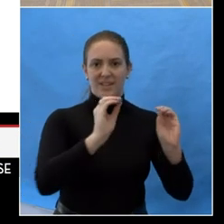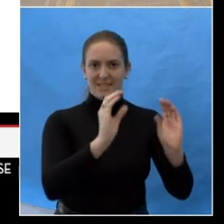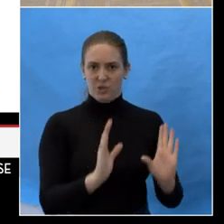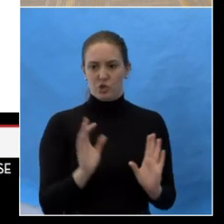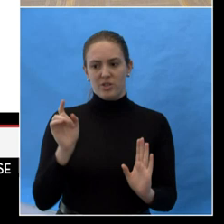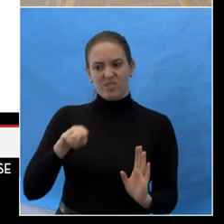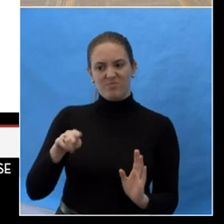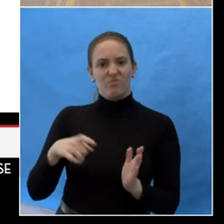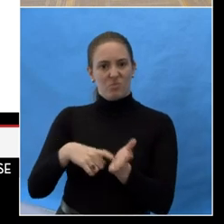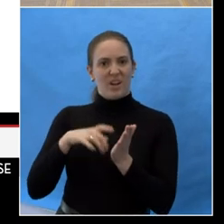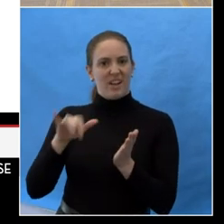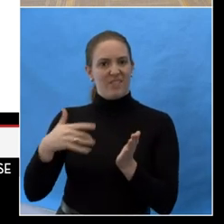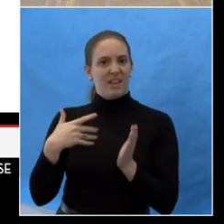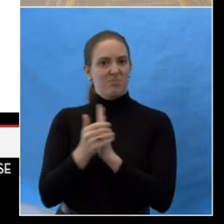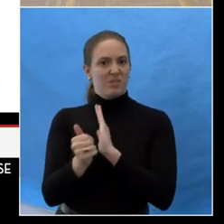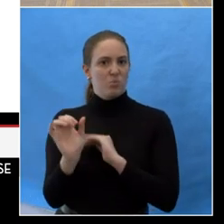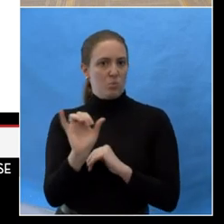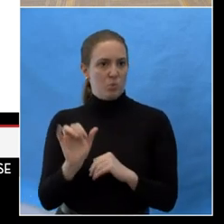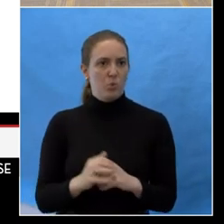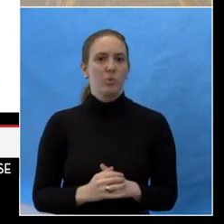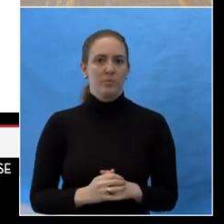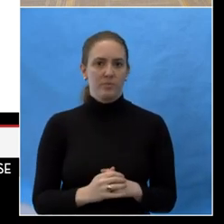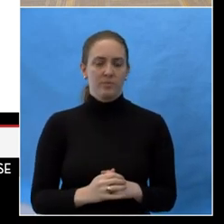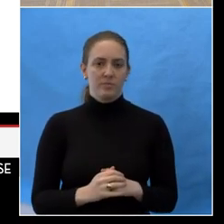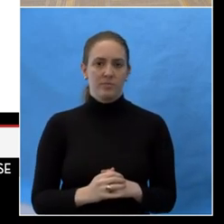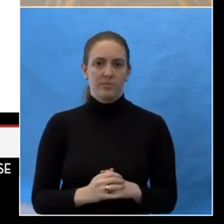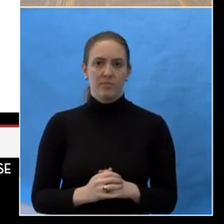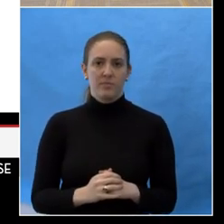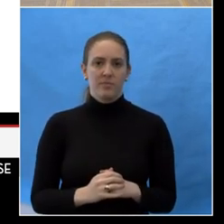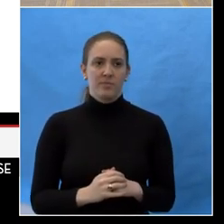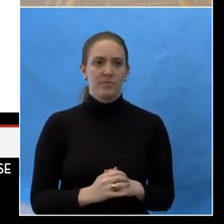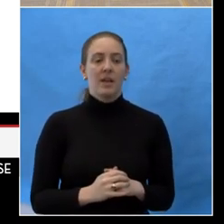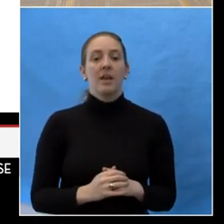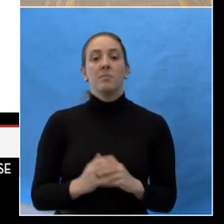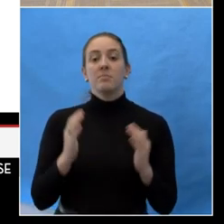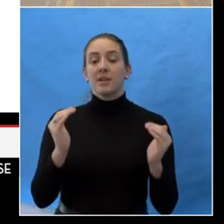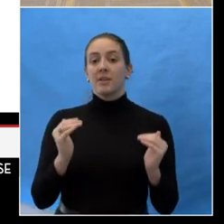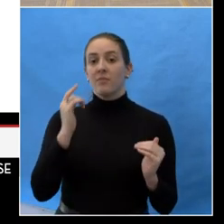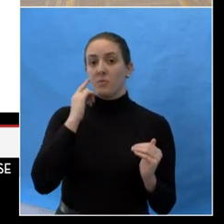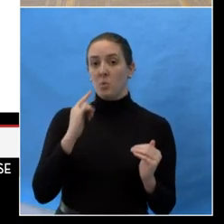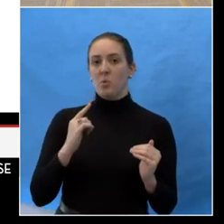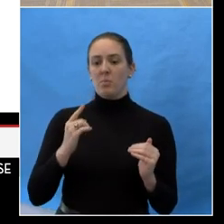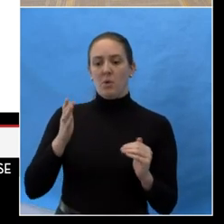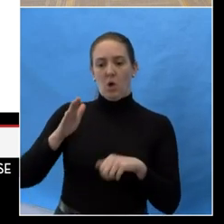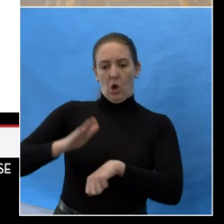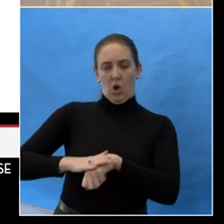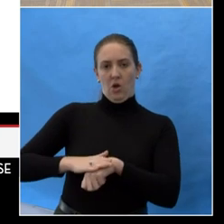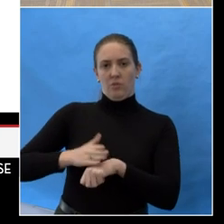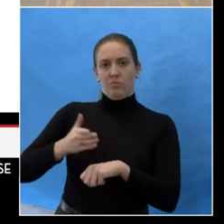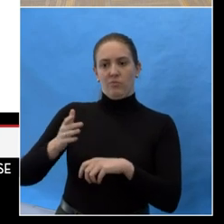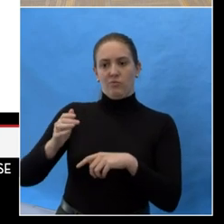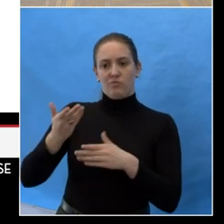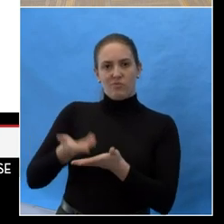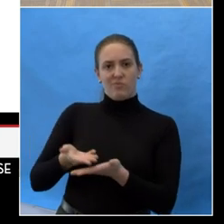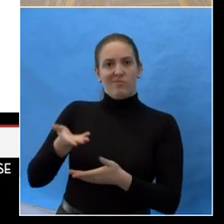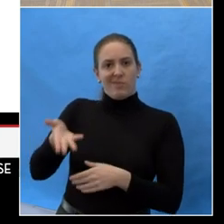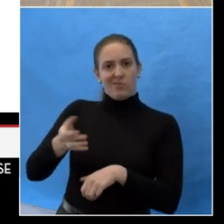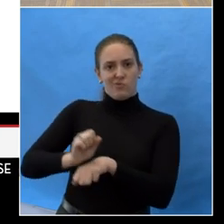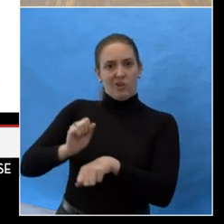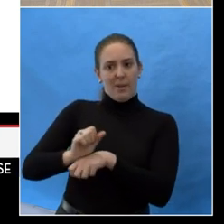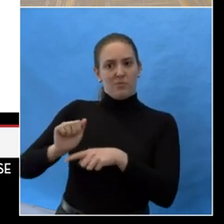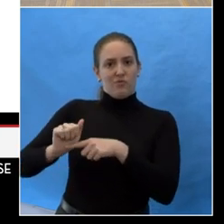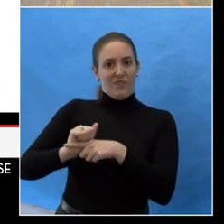The third recommendation addresses on-the-job support for educators. While training on structured literacy is critical for